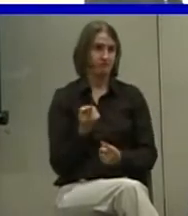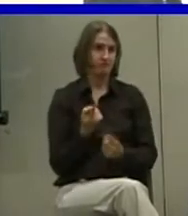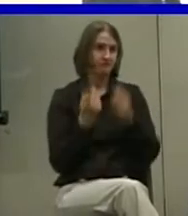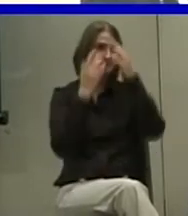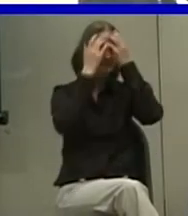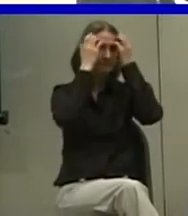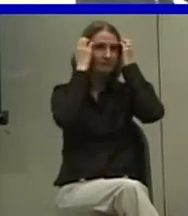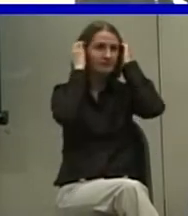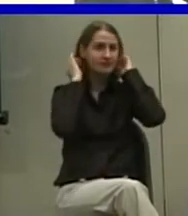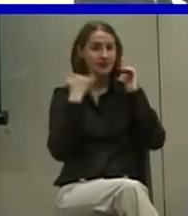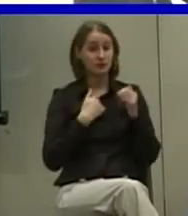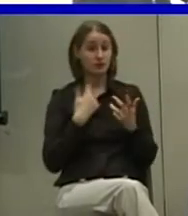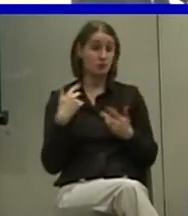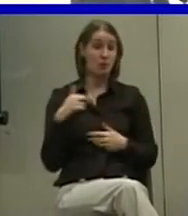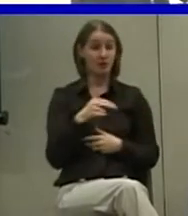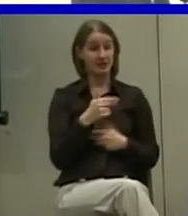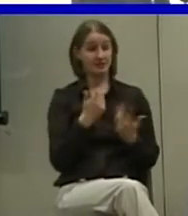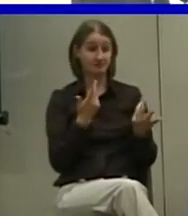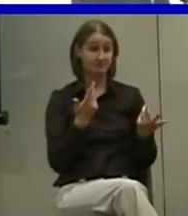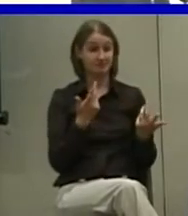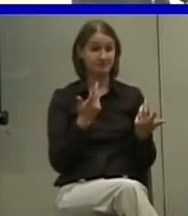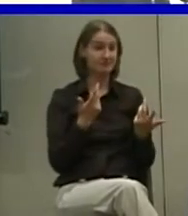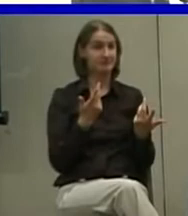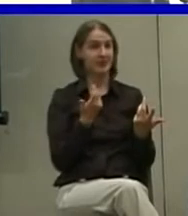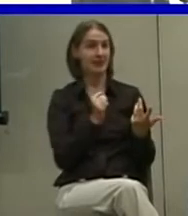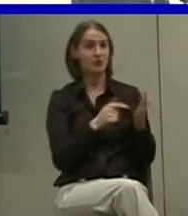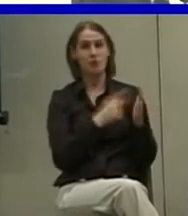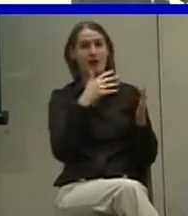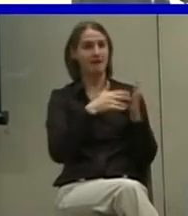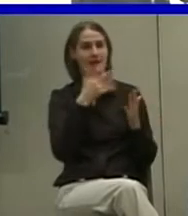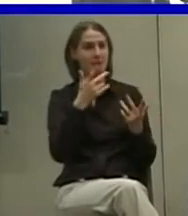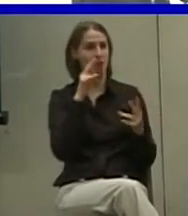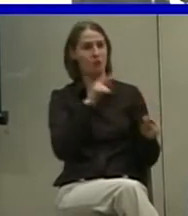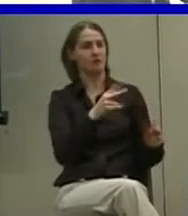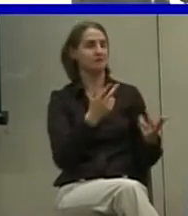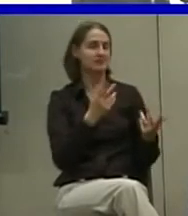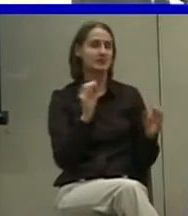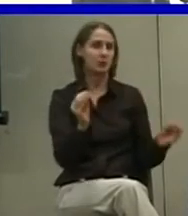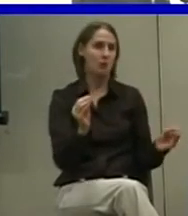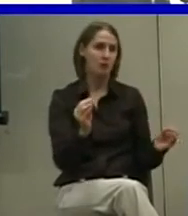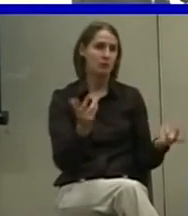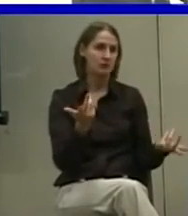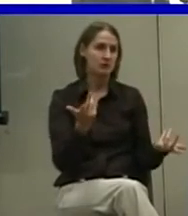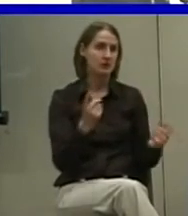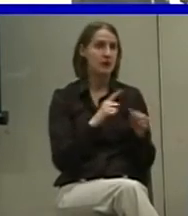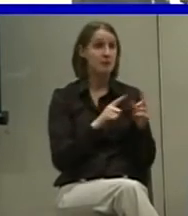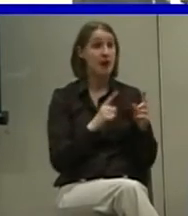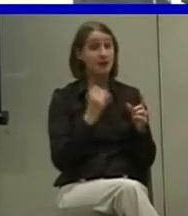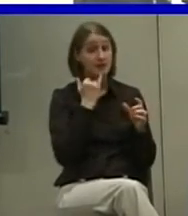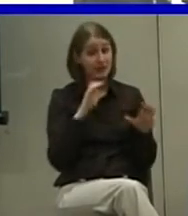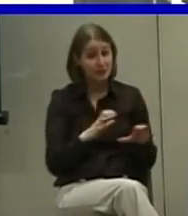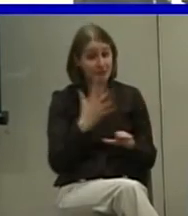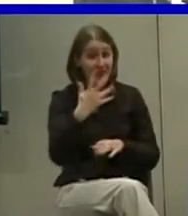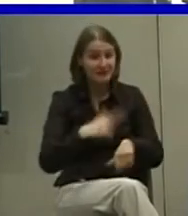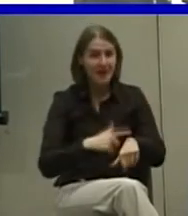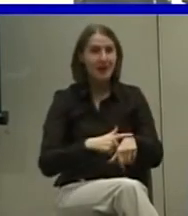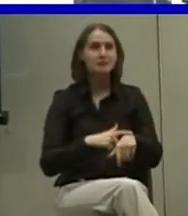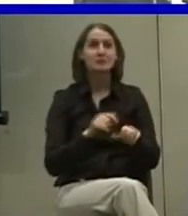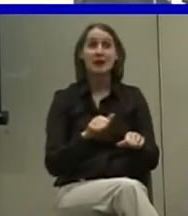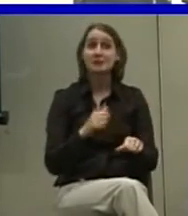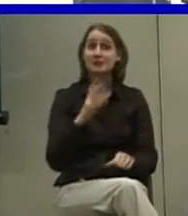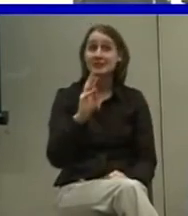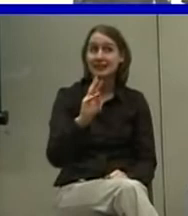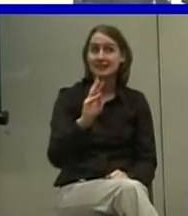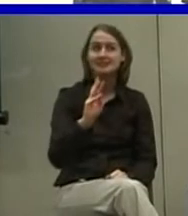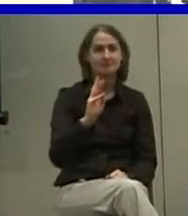in randomly and look, it's probably close to 0. If a kid's done it 5 times, what's the probability of 6? Getting